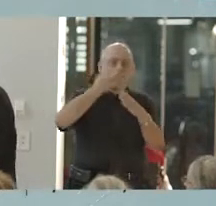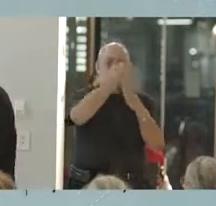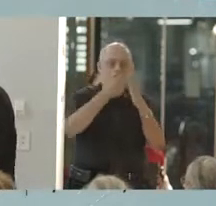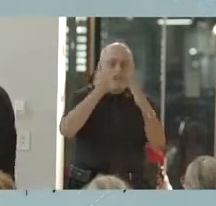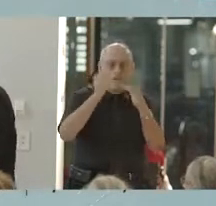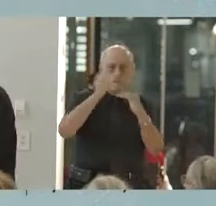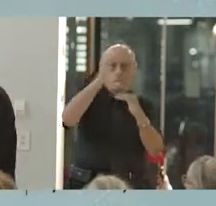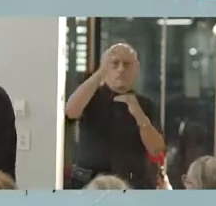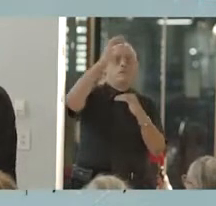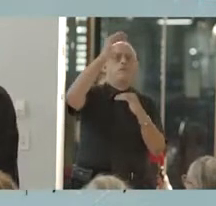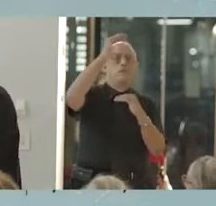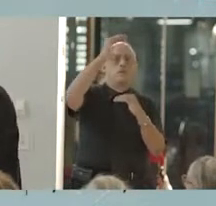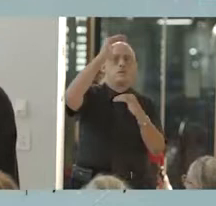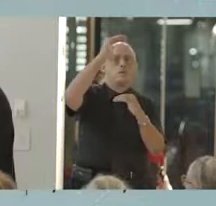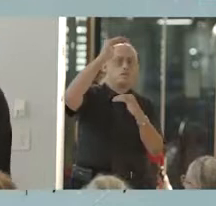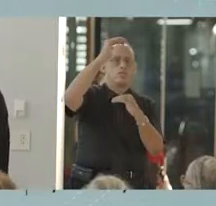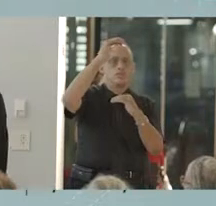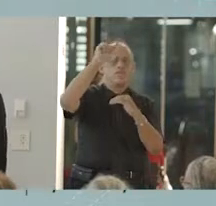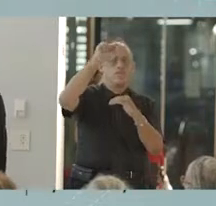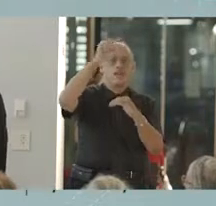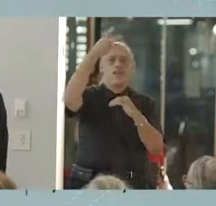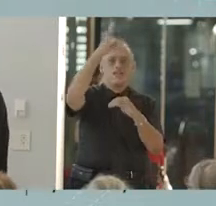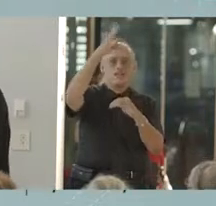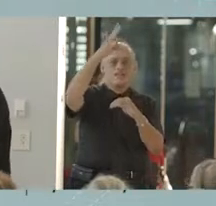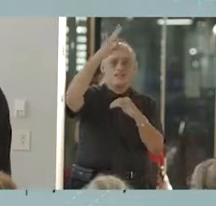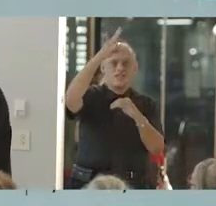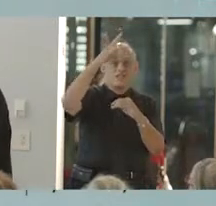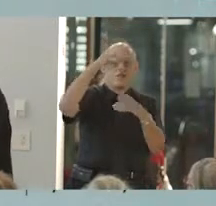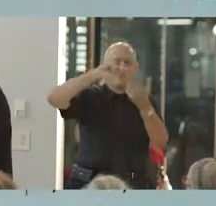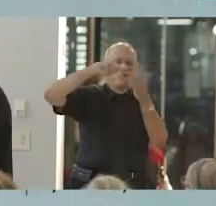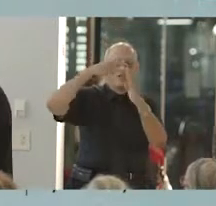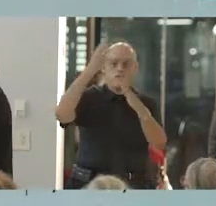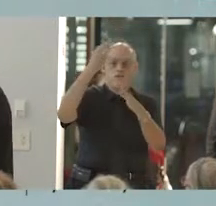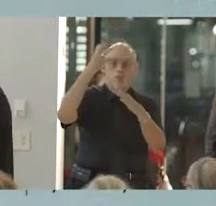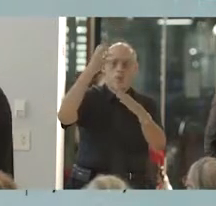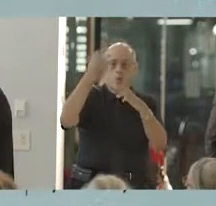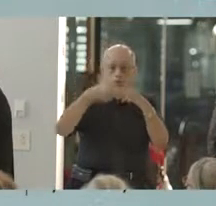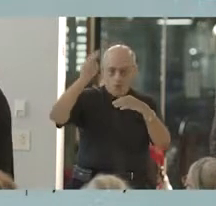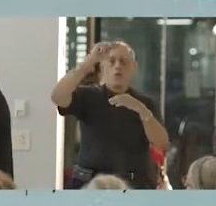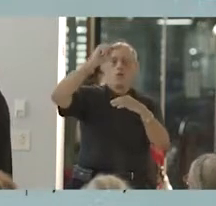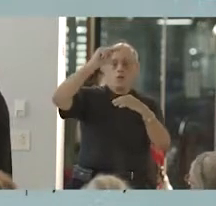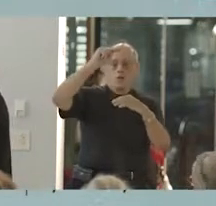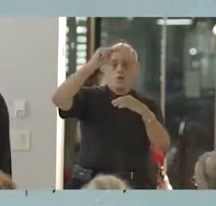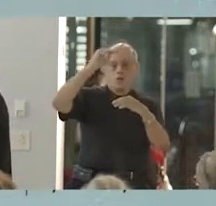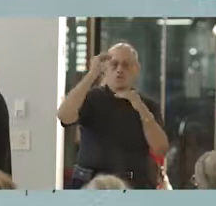with this is about plus 17. So we're really,